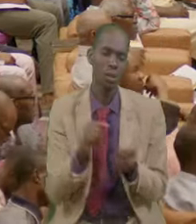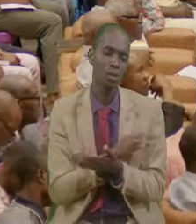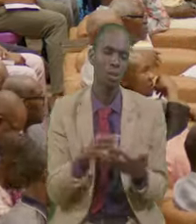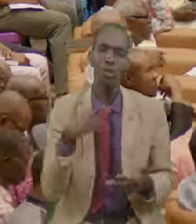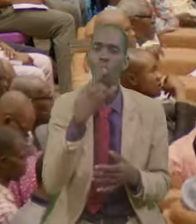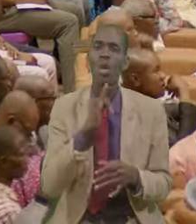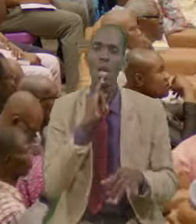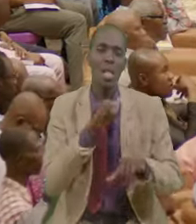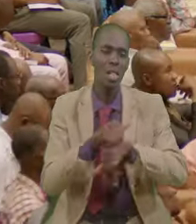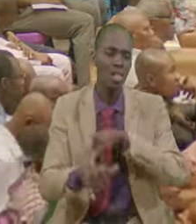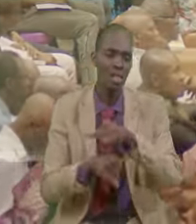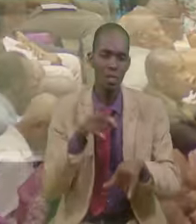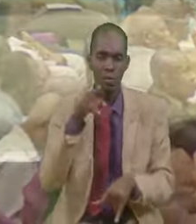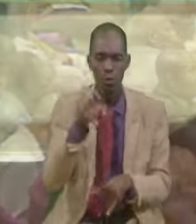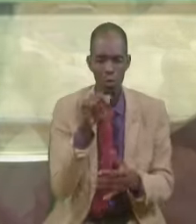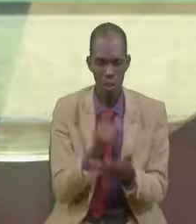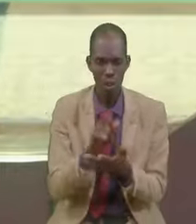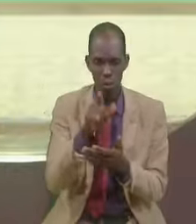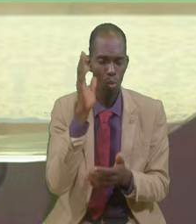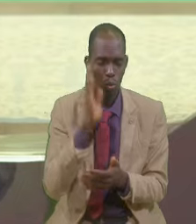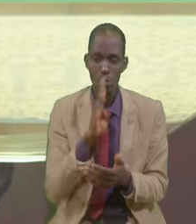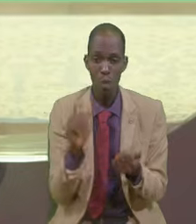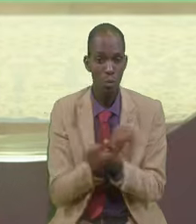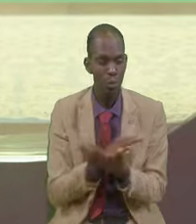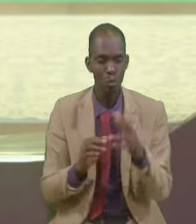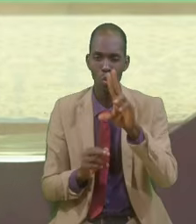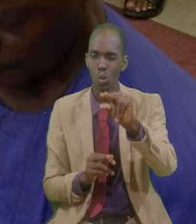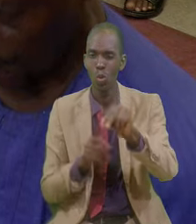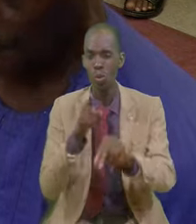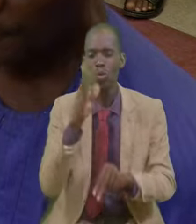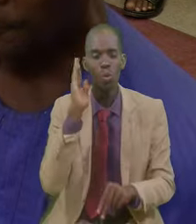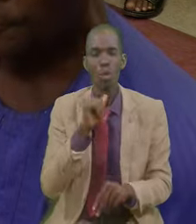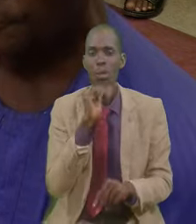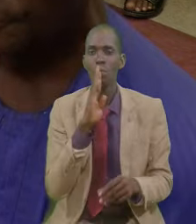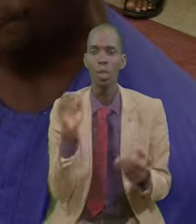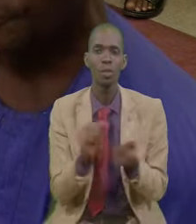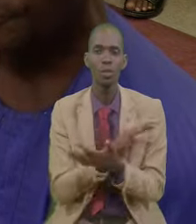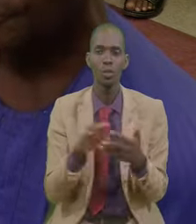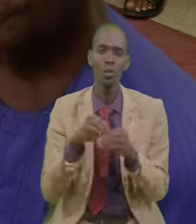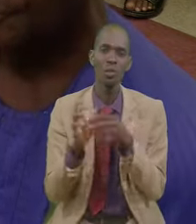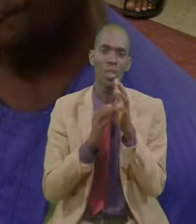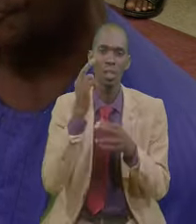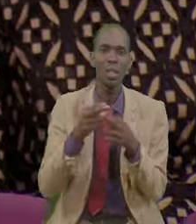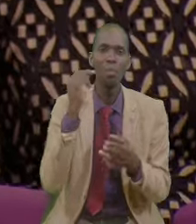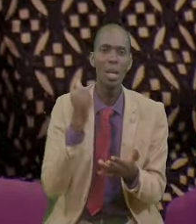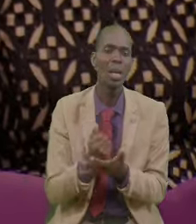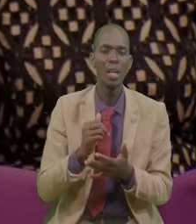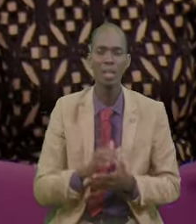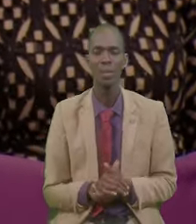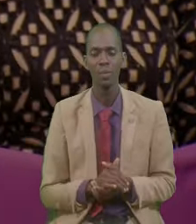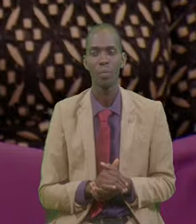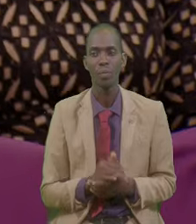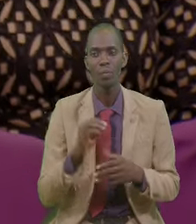you, blindfolding you, that you will perish? You will not perish. I said, you will not perish. In